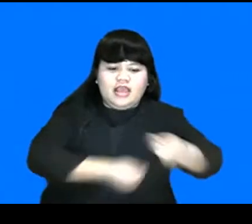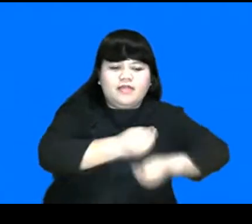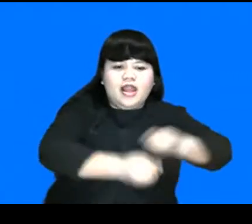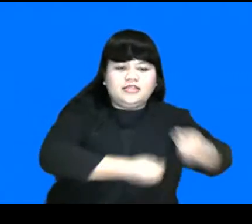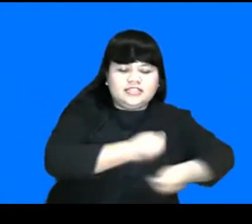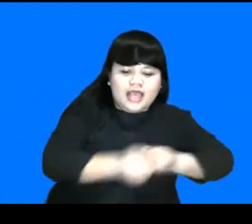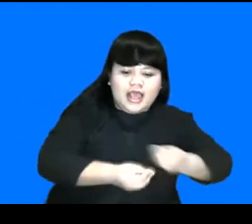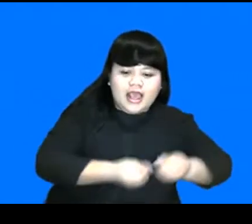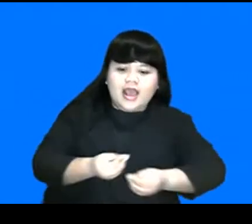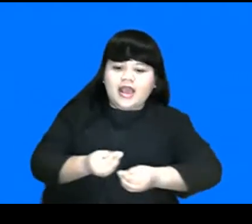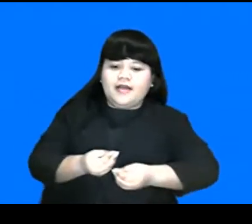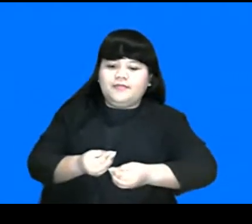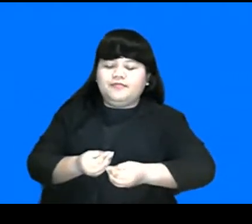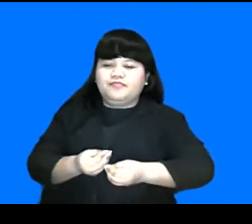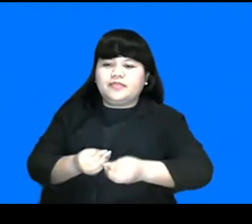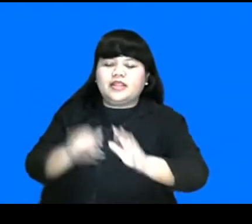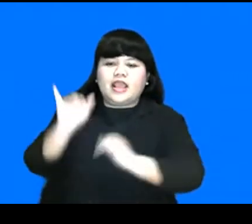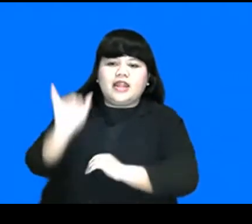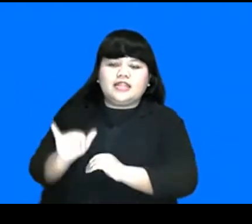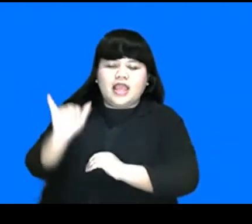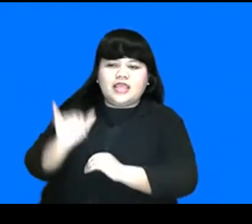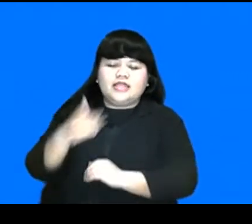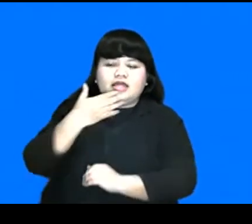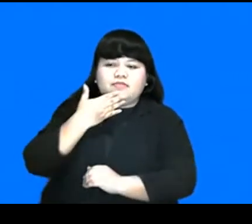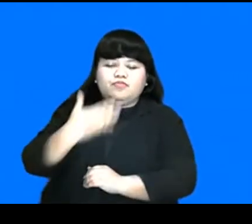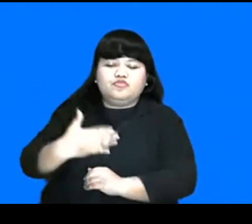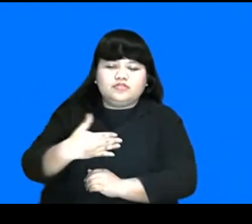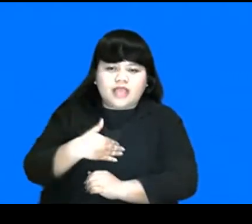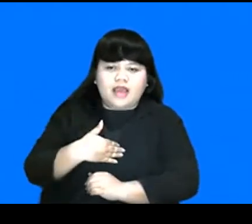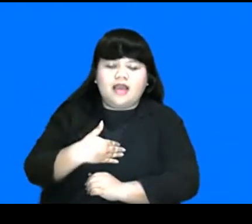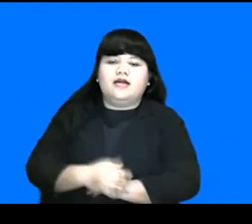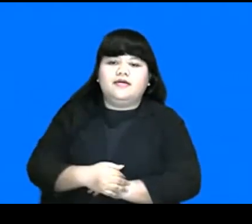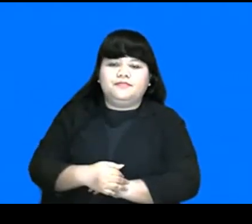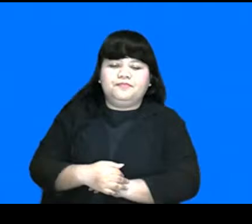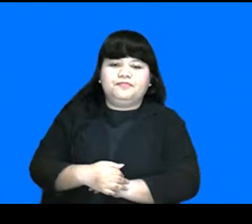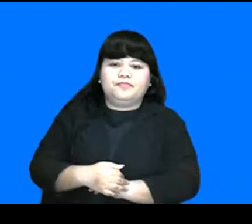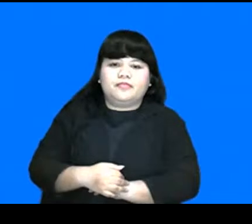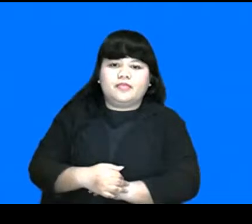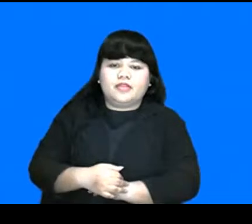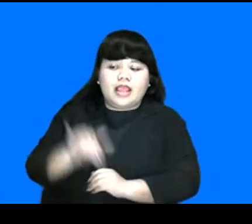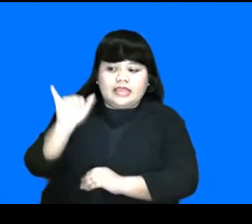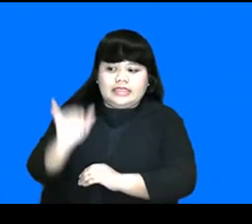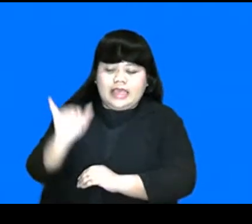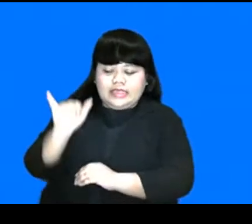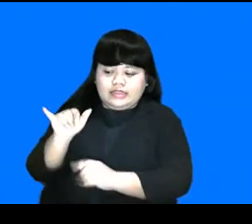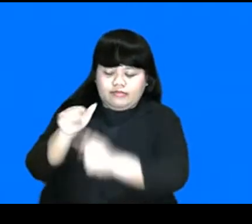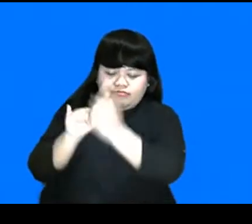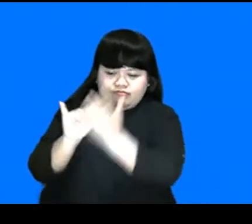know? Of course, the foundations the contributions are tax deductible, no?